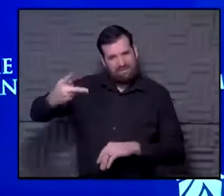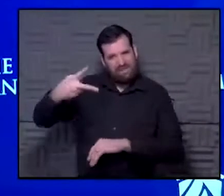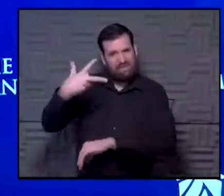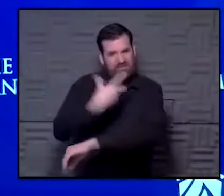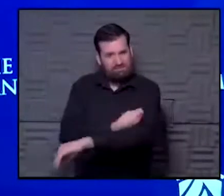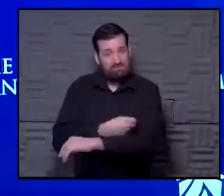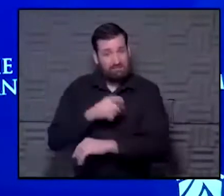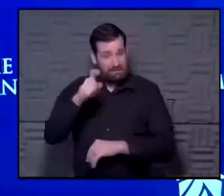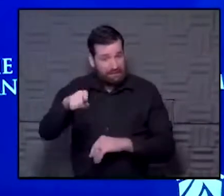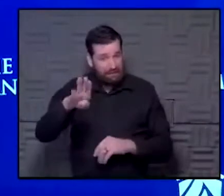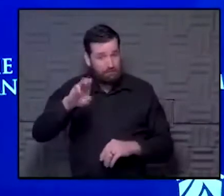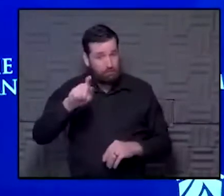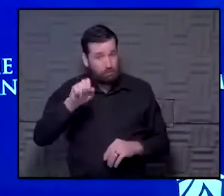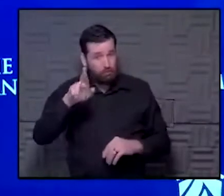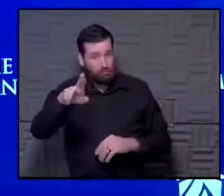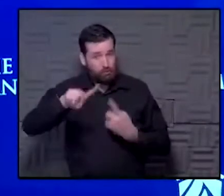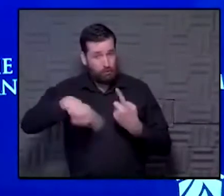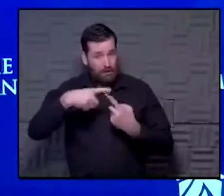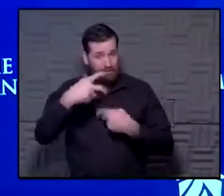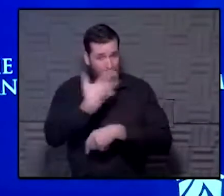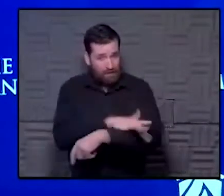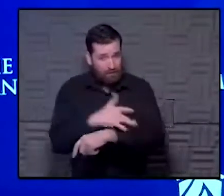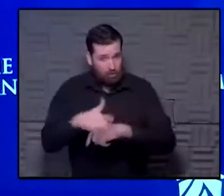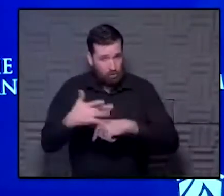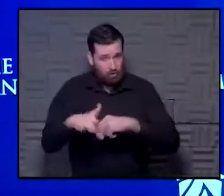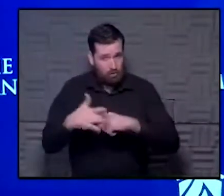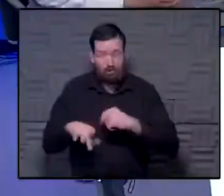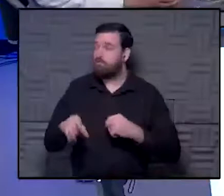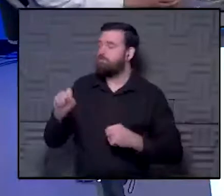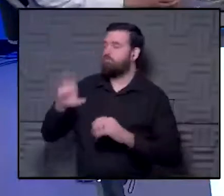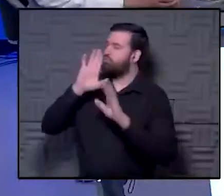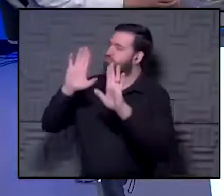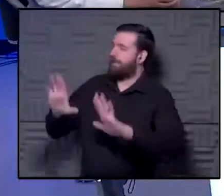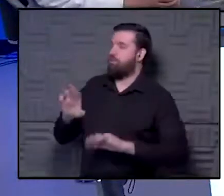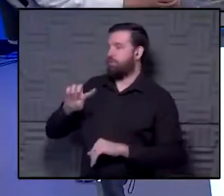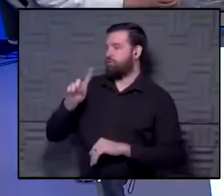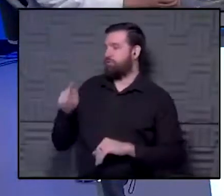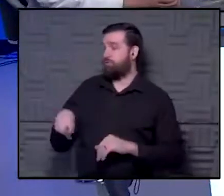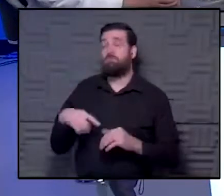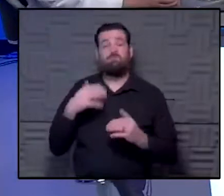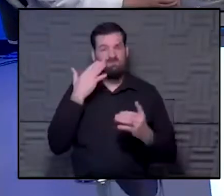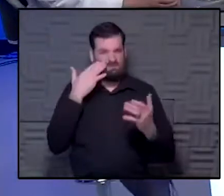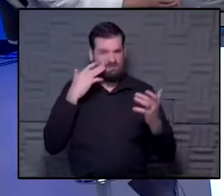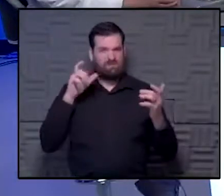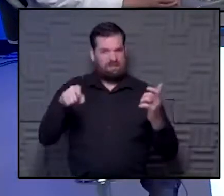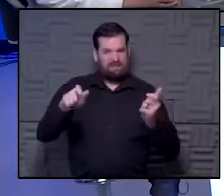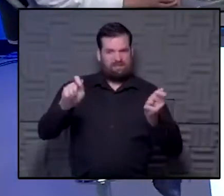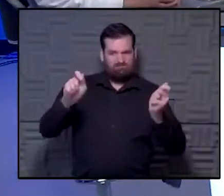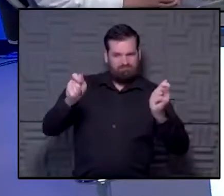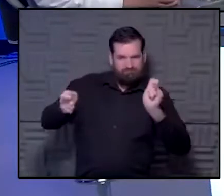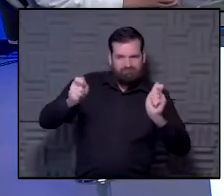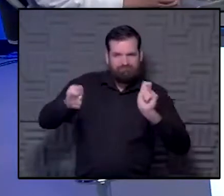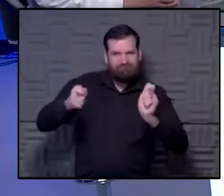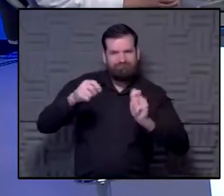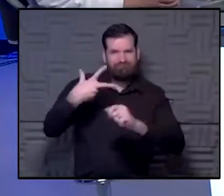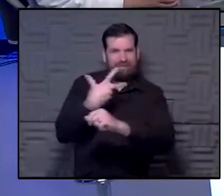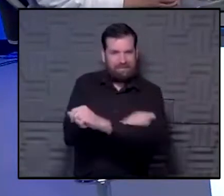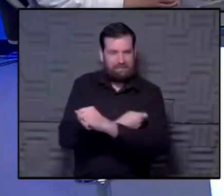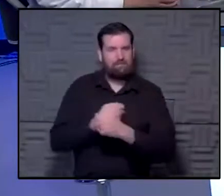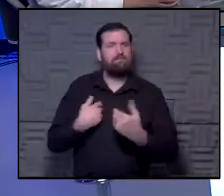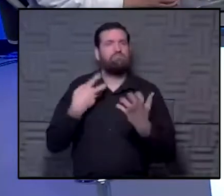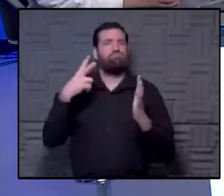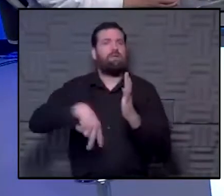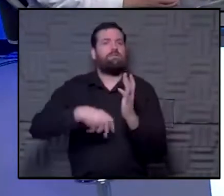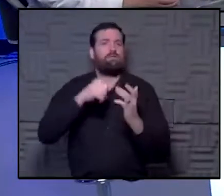as soon as possible when it comes available? Yeah, great question, Hawk. And what we know is they are altering it, and I think that'll be a good thing. I think, as I understand, I read